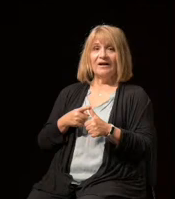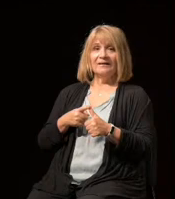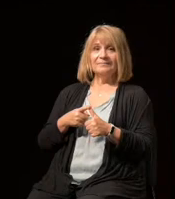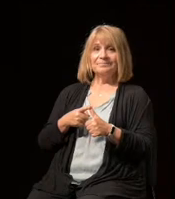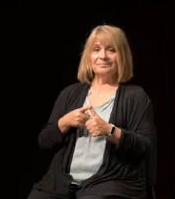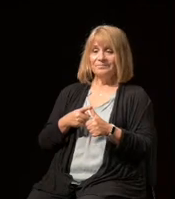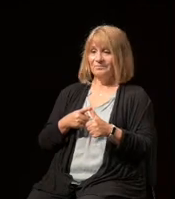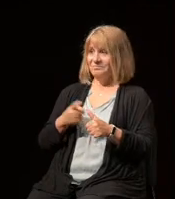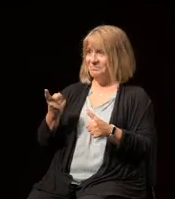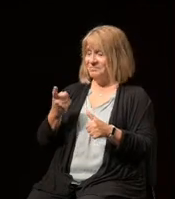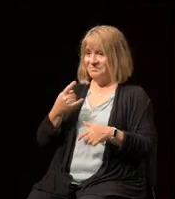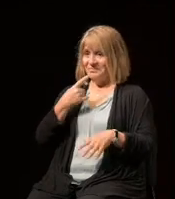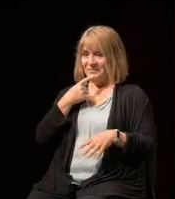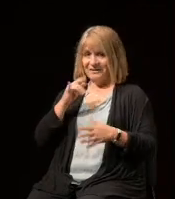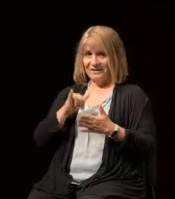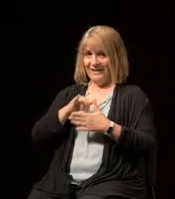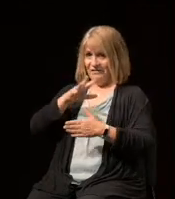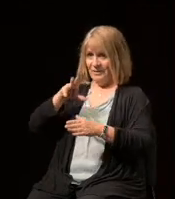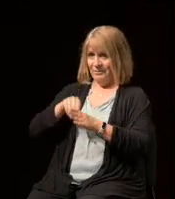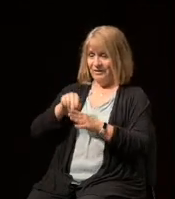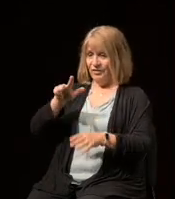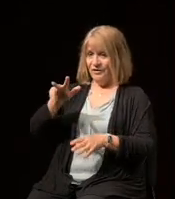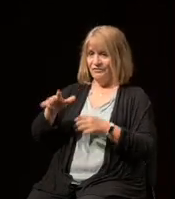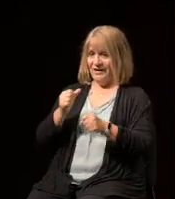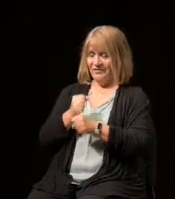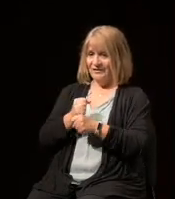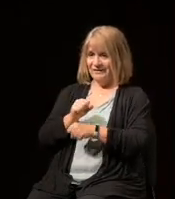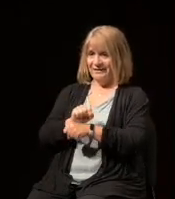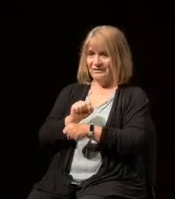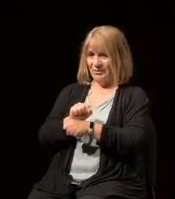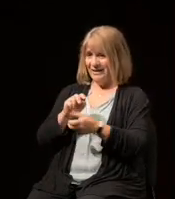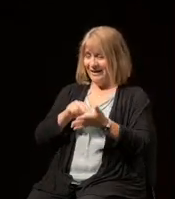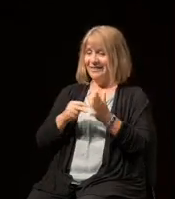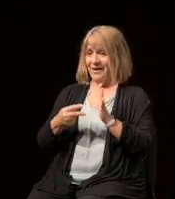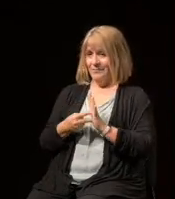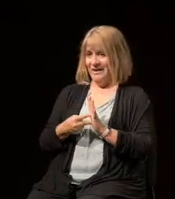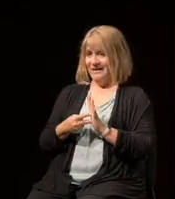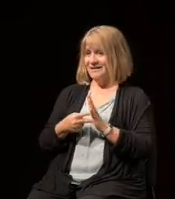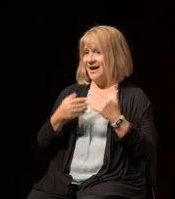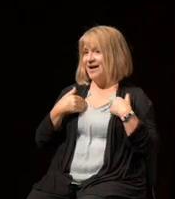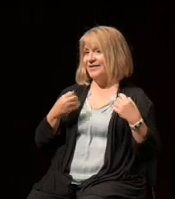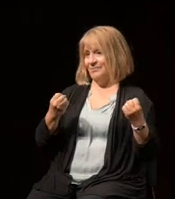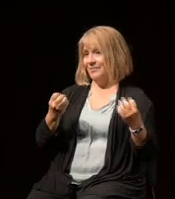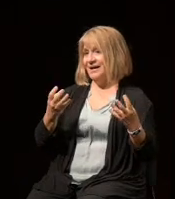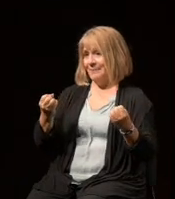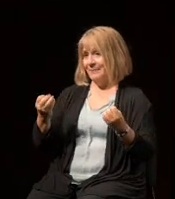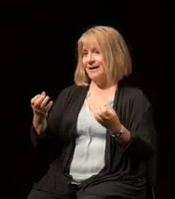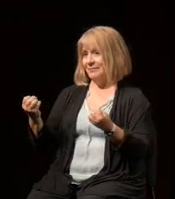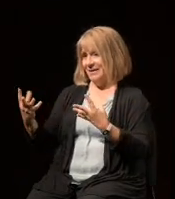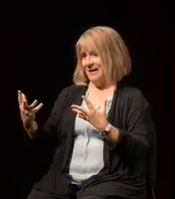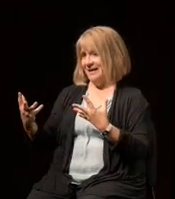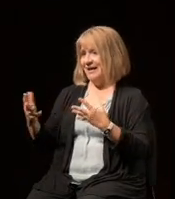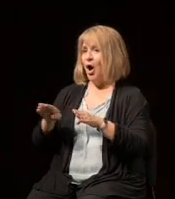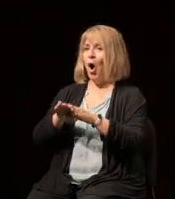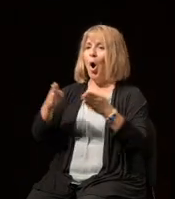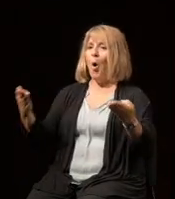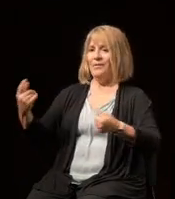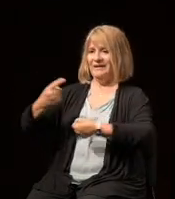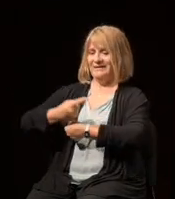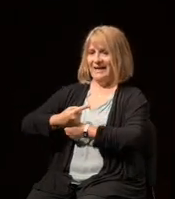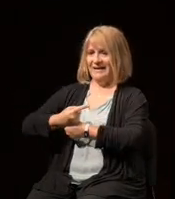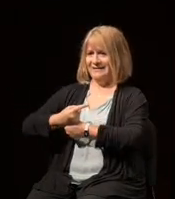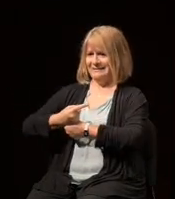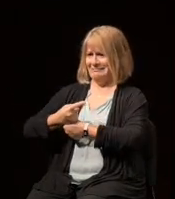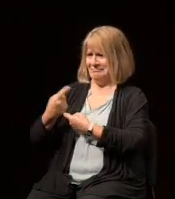that I had been in this work for 35 years. That means I've had many, many, many opening days, at least 35